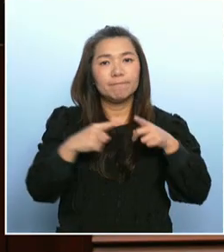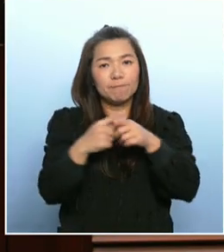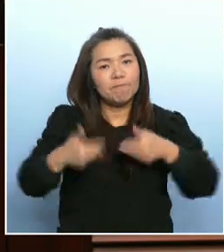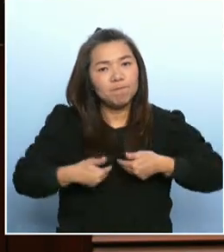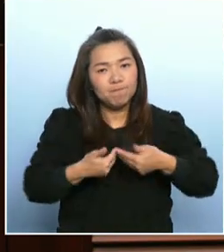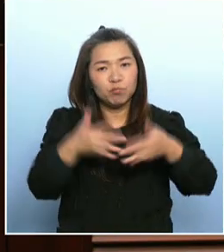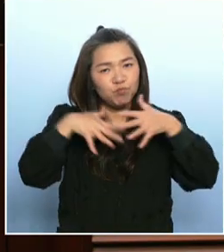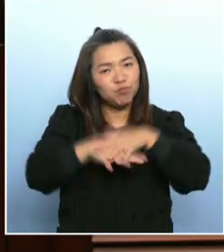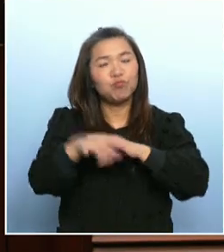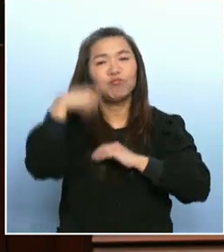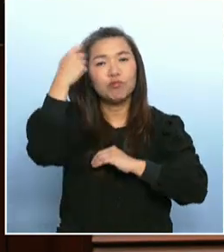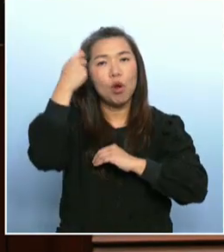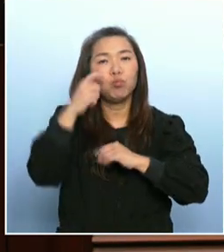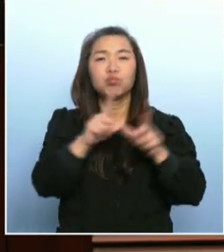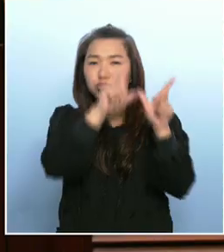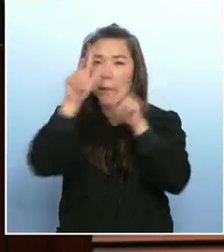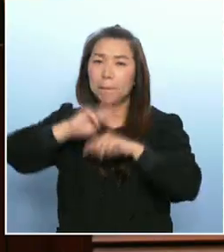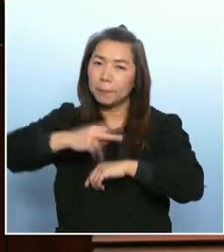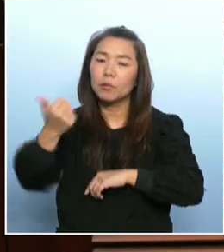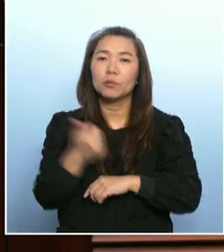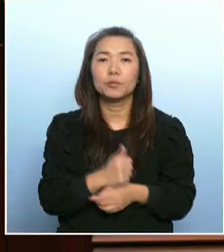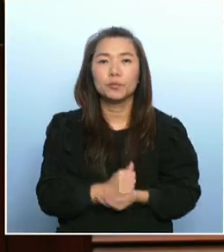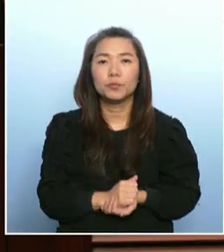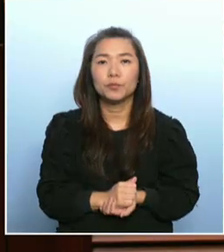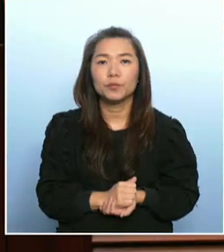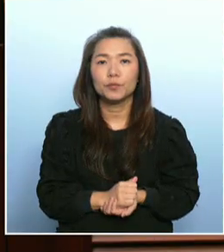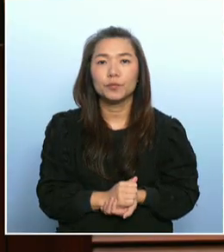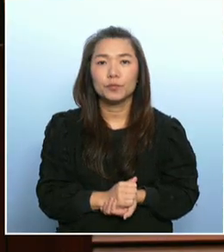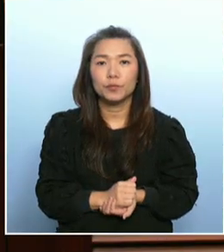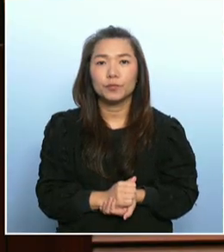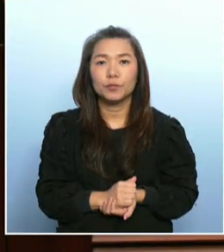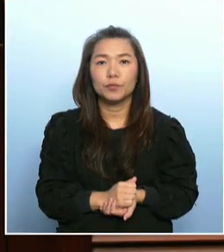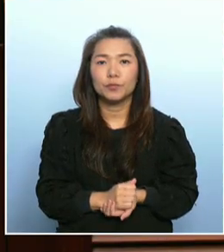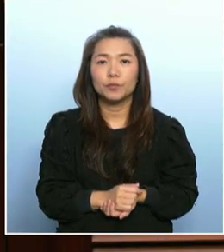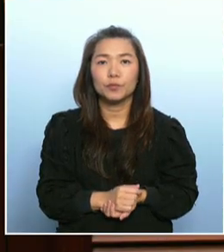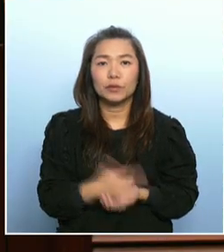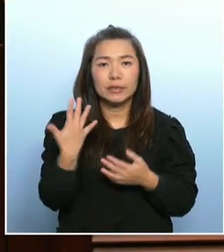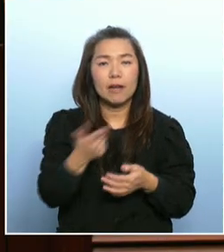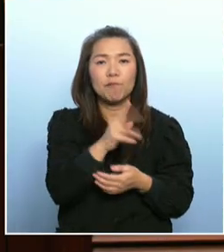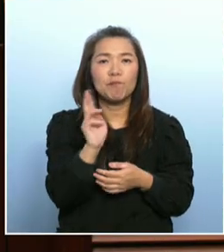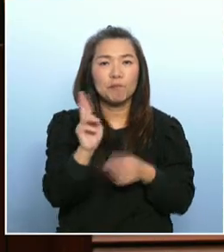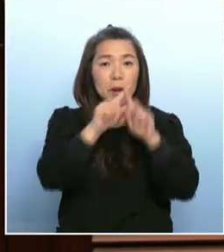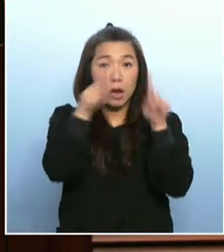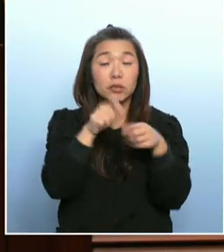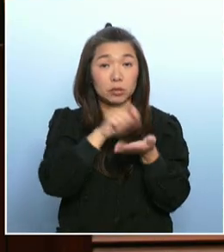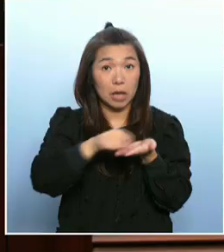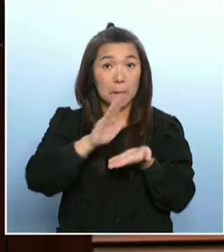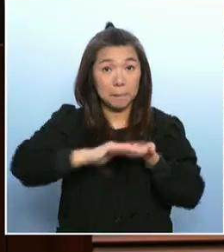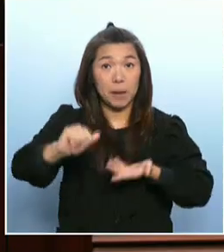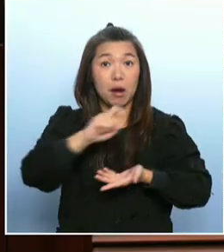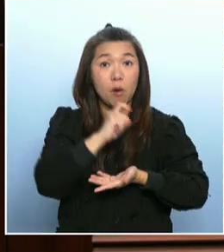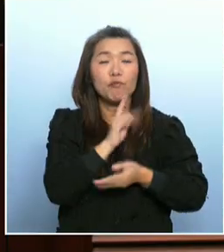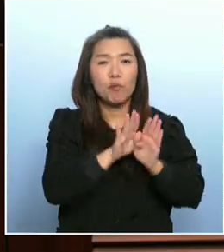government is committed to help PWDs to integrate into the community, and in